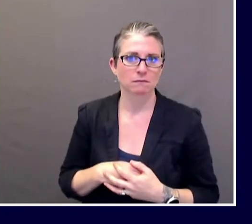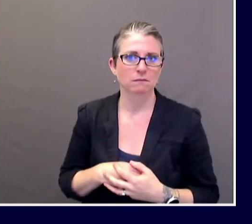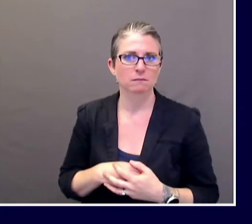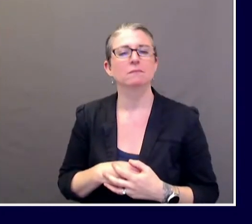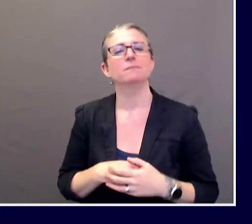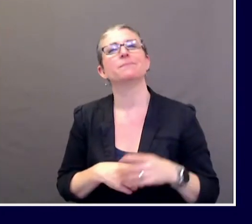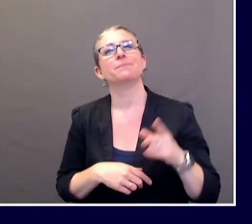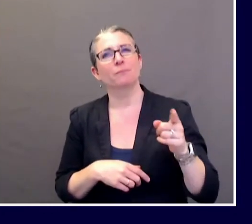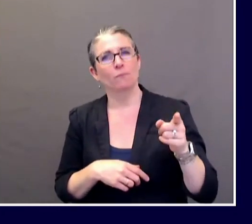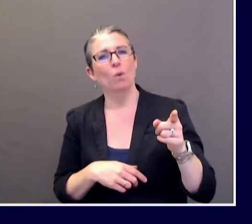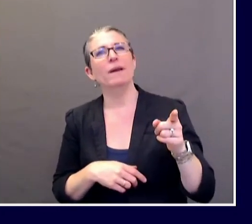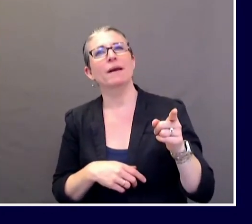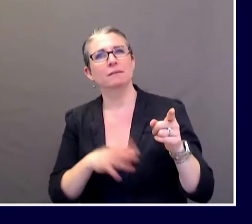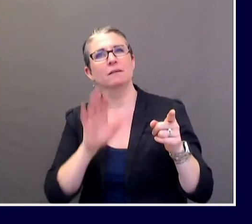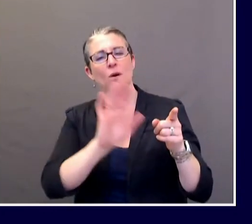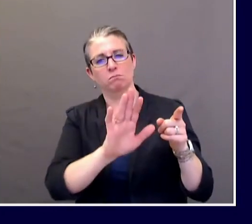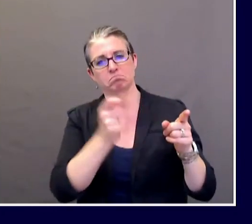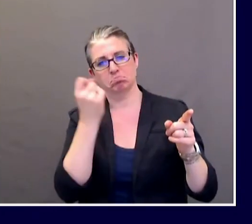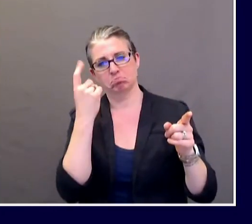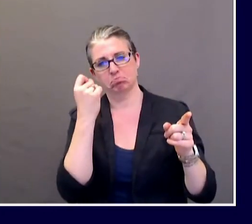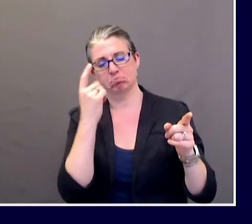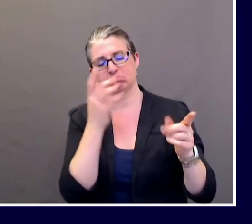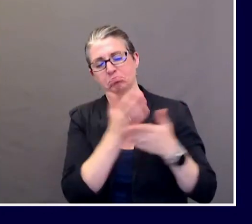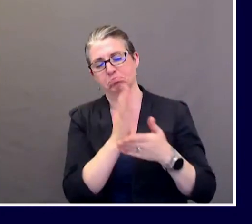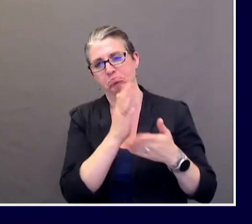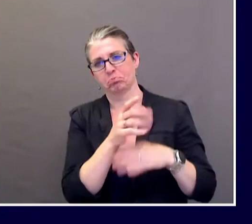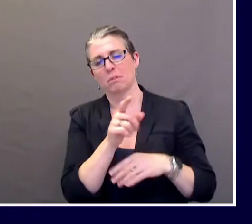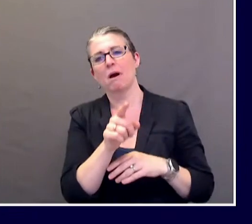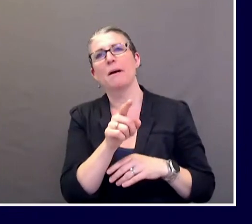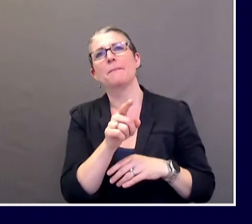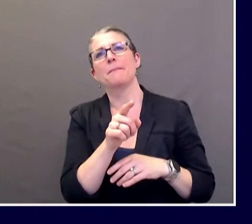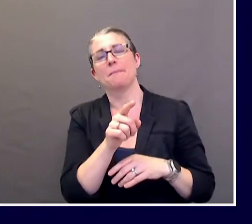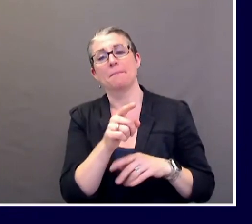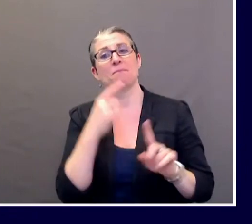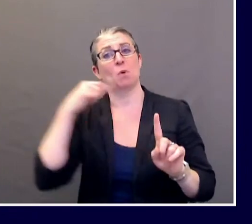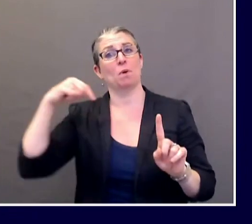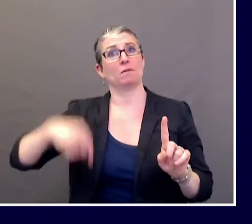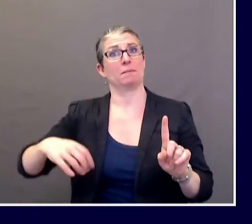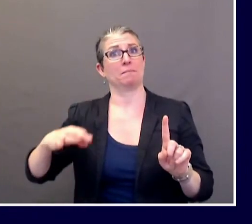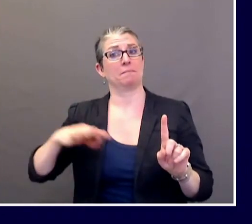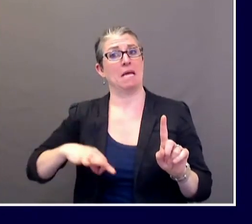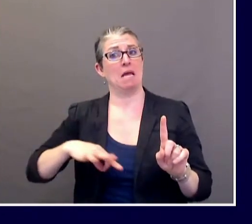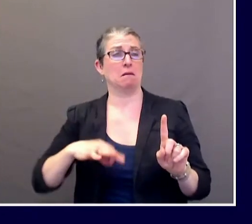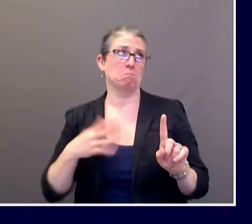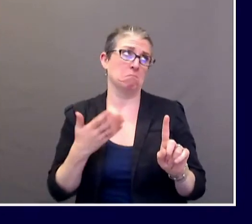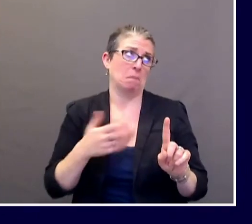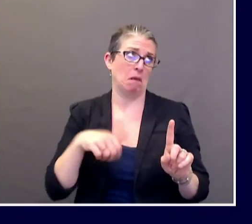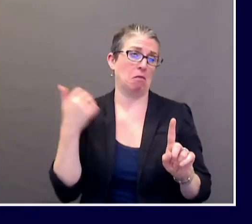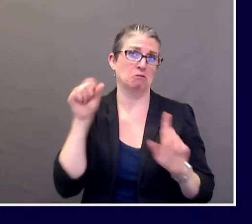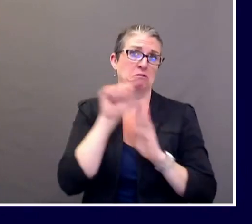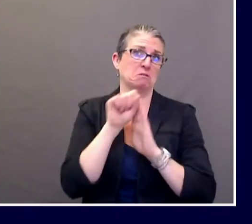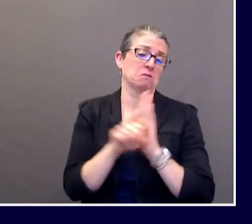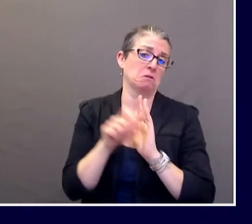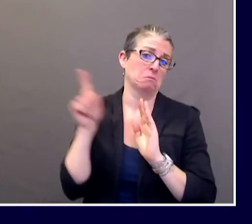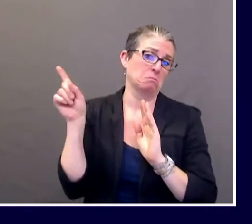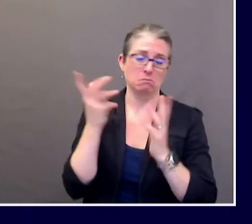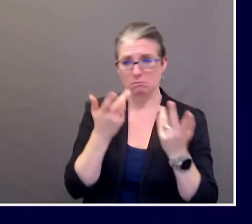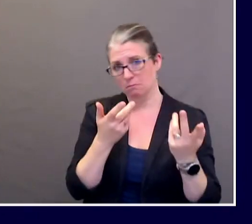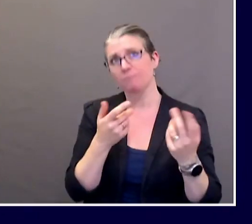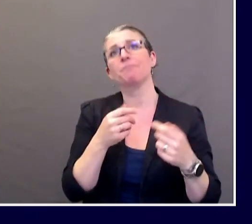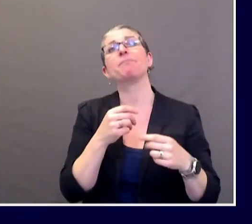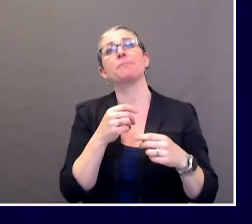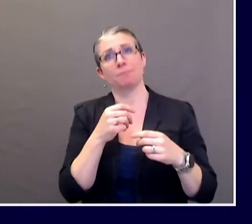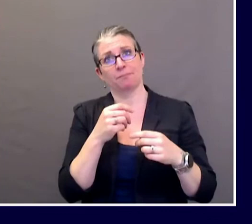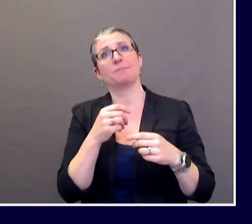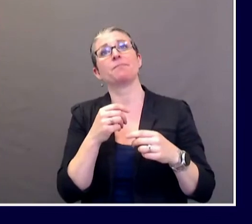in the state of Maine and elsewhere is that the percentage of women who are getting immunized is